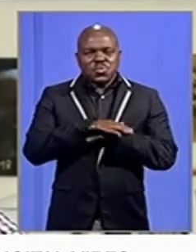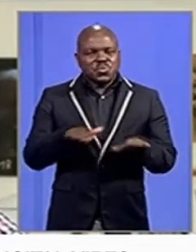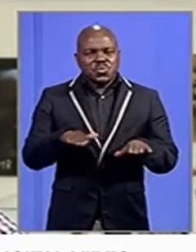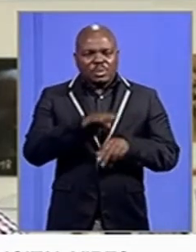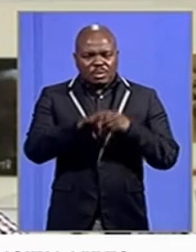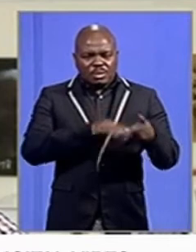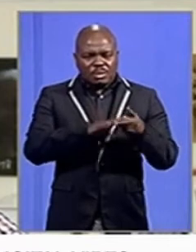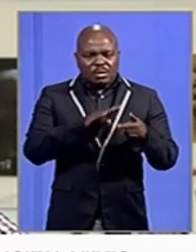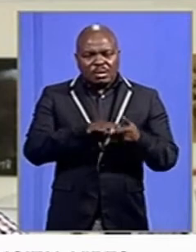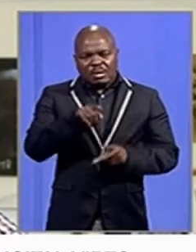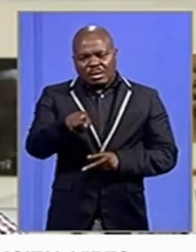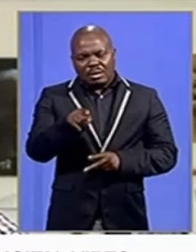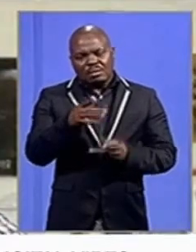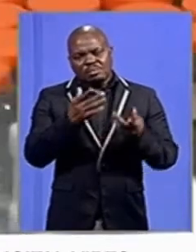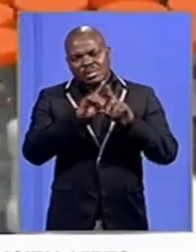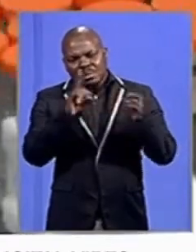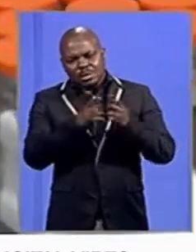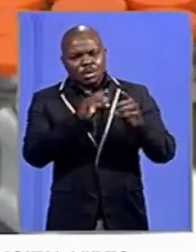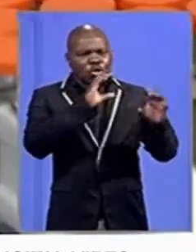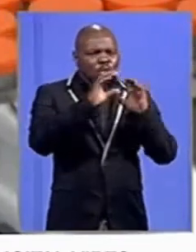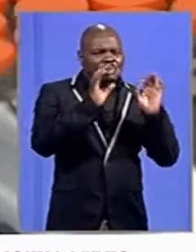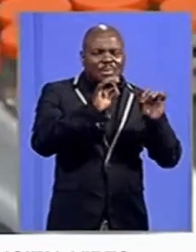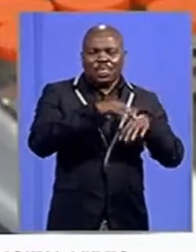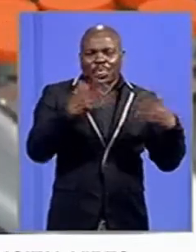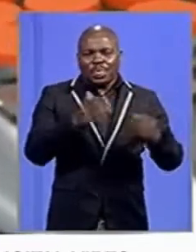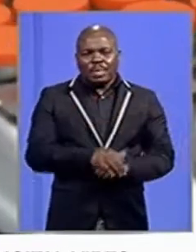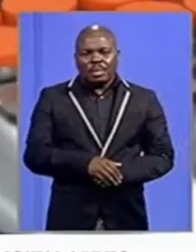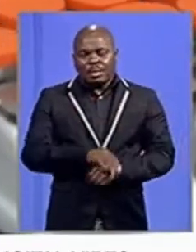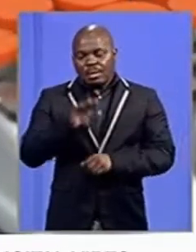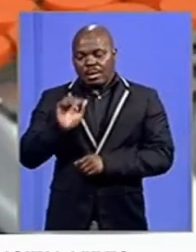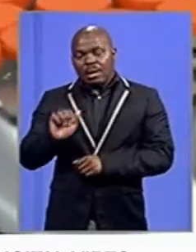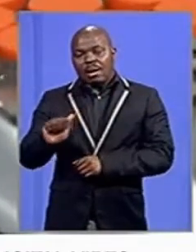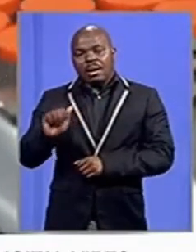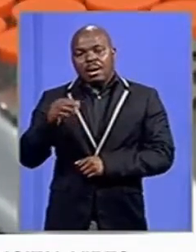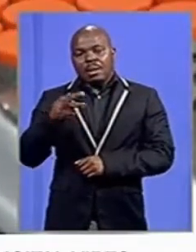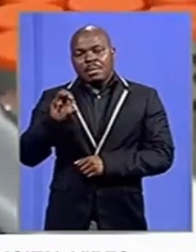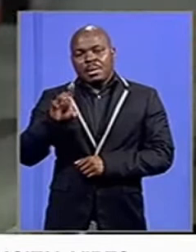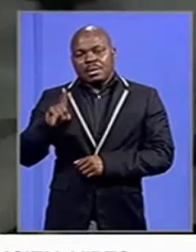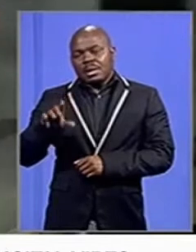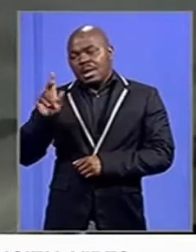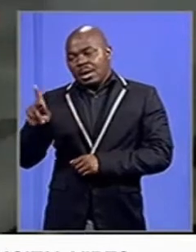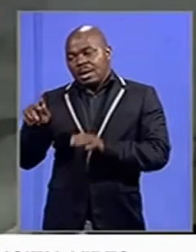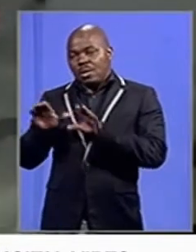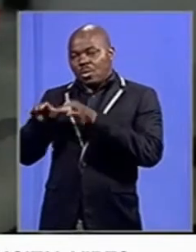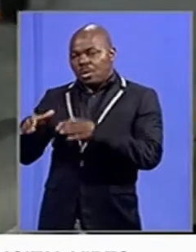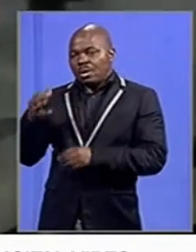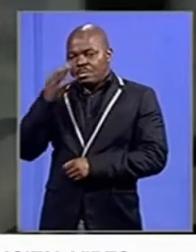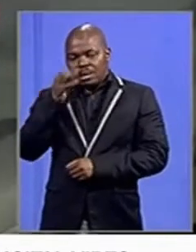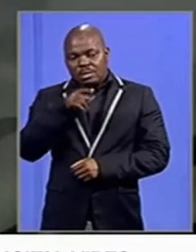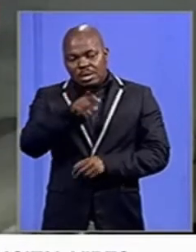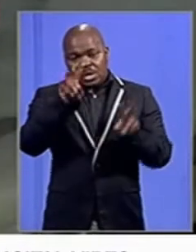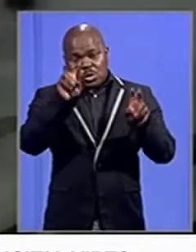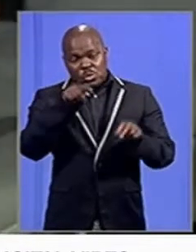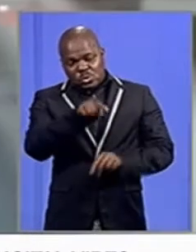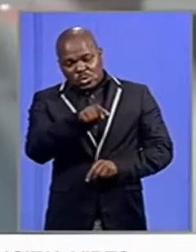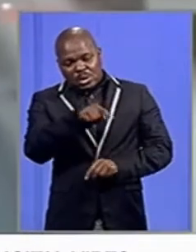to communicate its own message. Re sa le foo setheo sa ga Ahmed Kathrada se re dikganetsano tse di ka ga Digital Vibes di tlisa